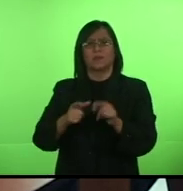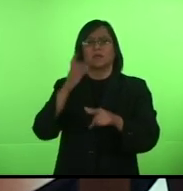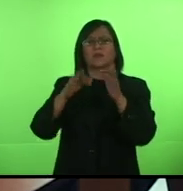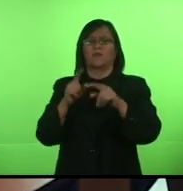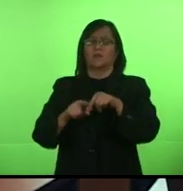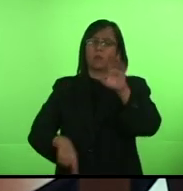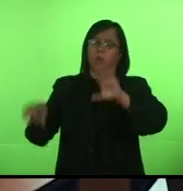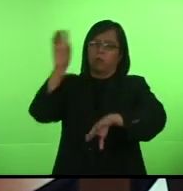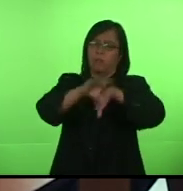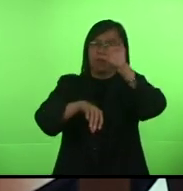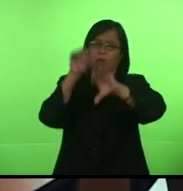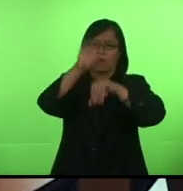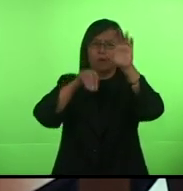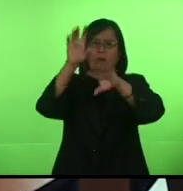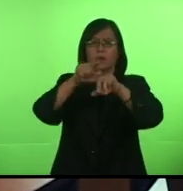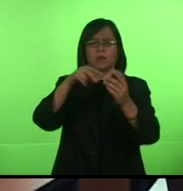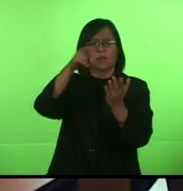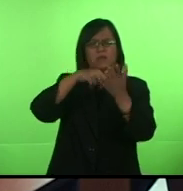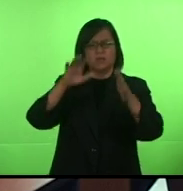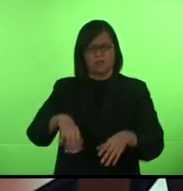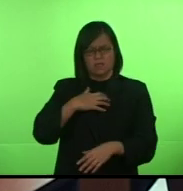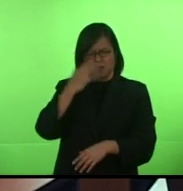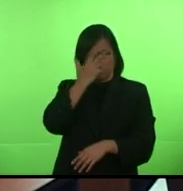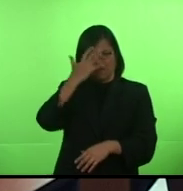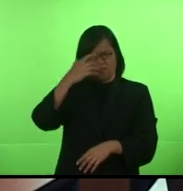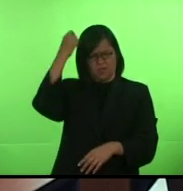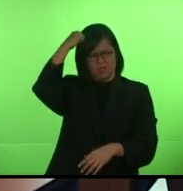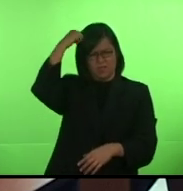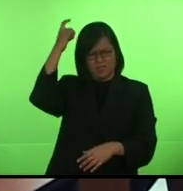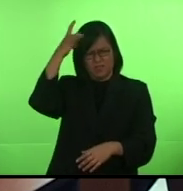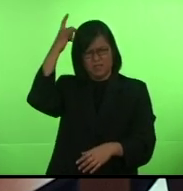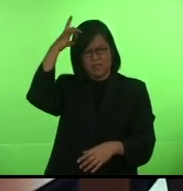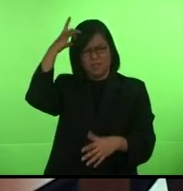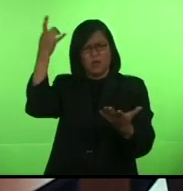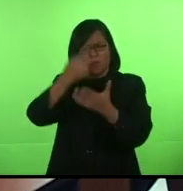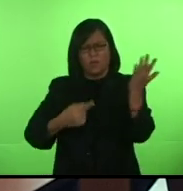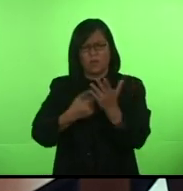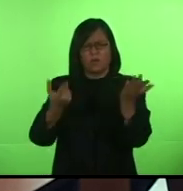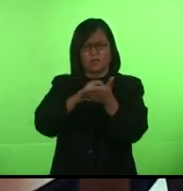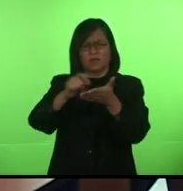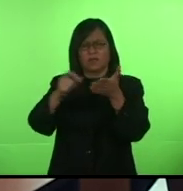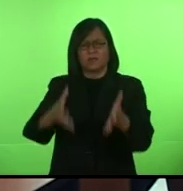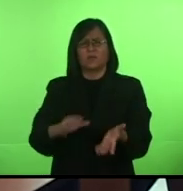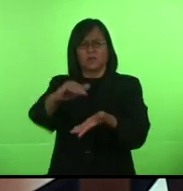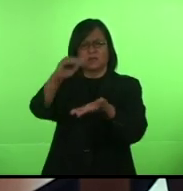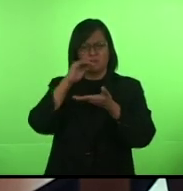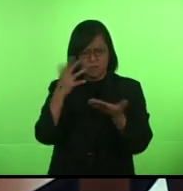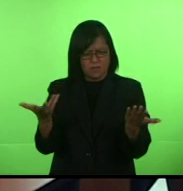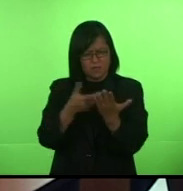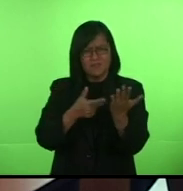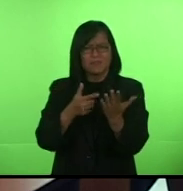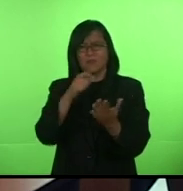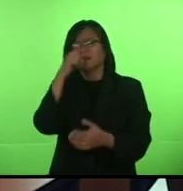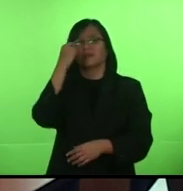to tell us? Okay? And remember, you are required to deliver the